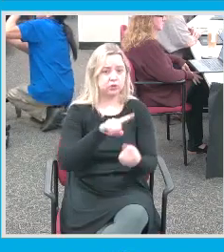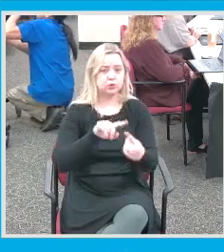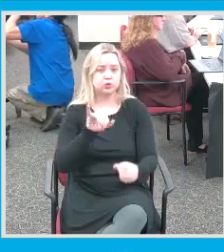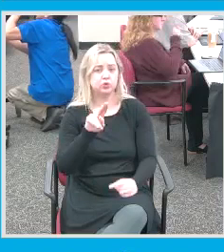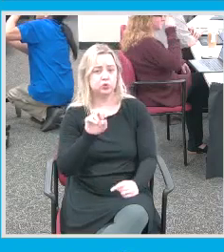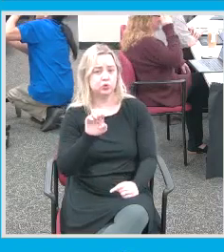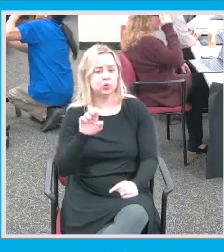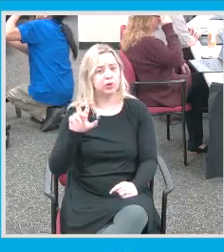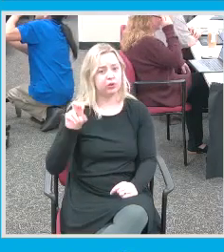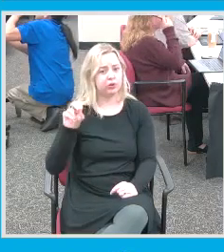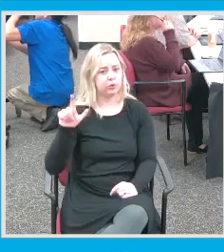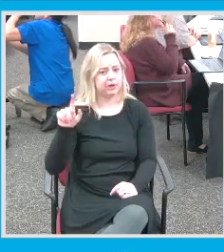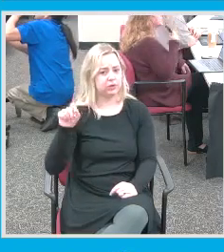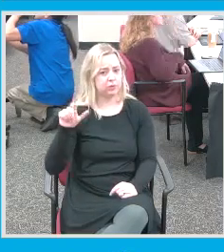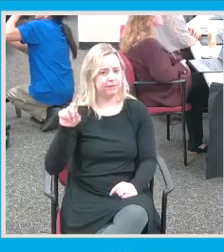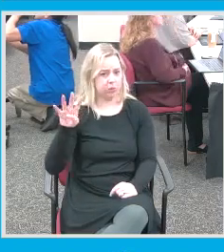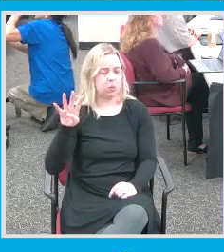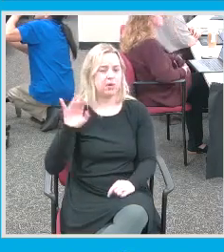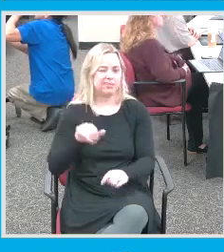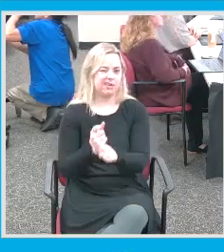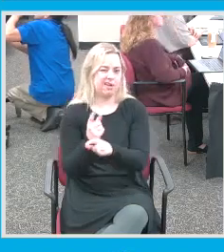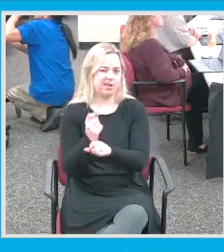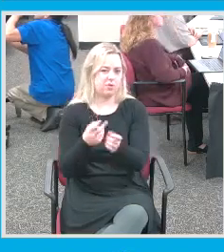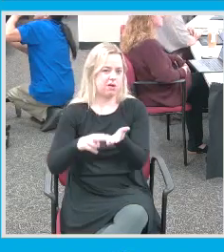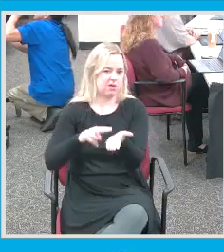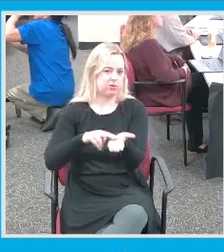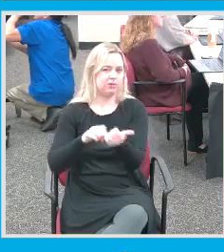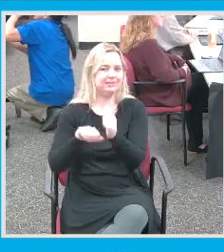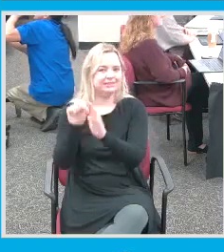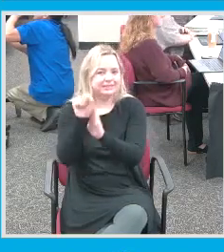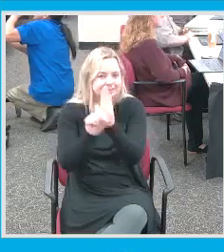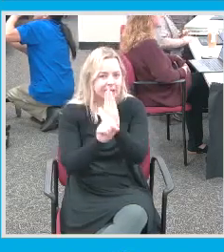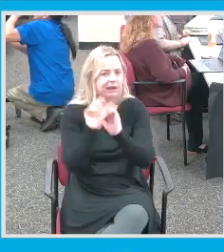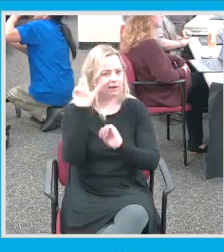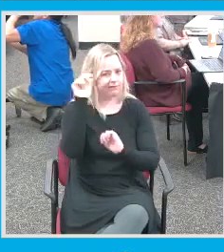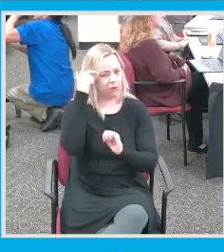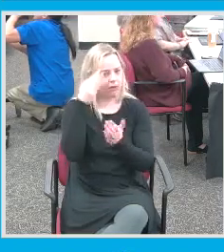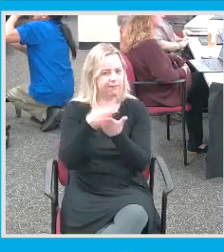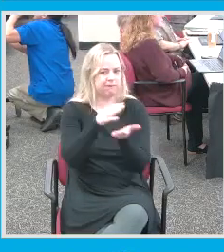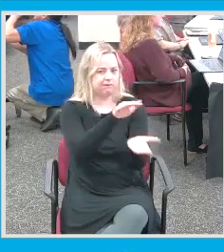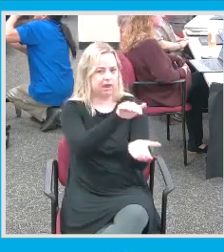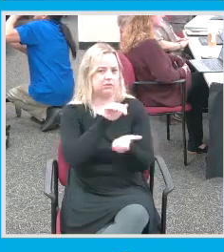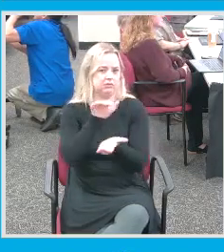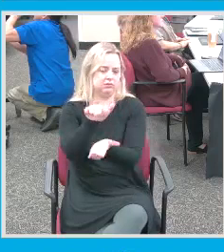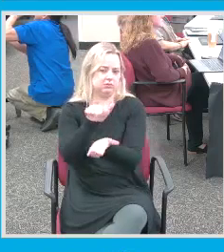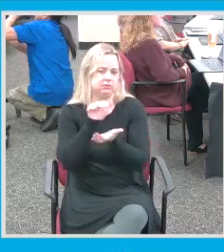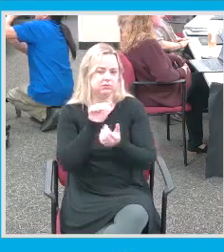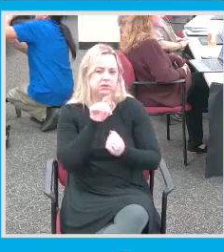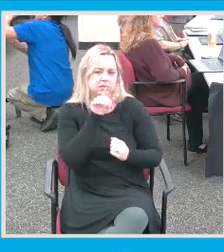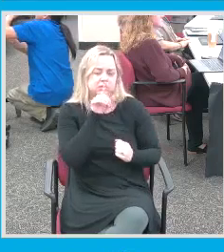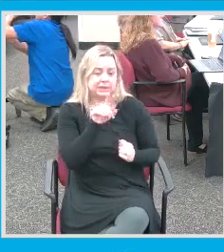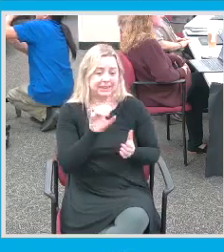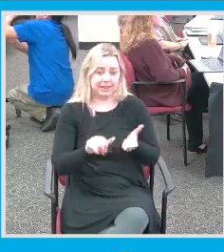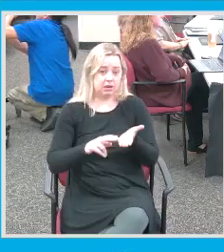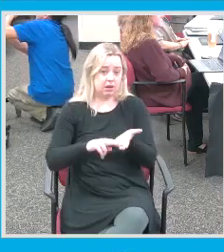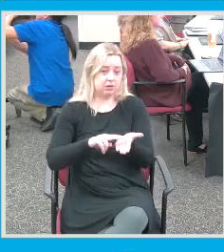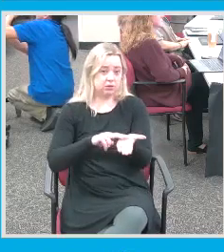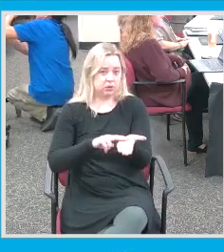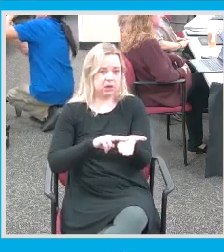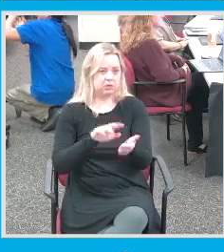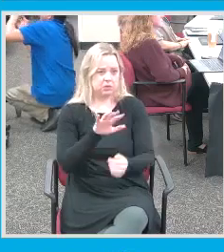2024. This is an annual contract with state and federal funds. There's no indirect. This contract is a little